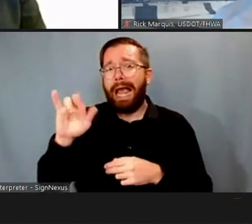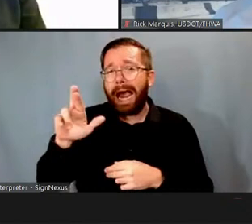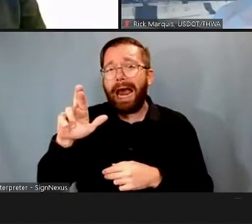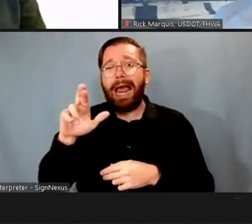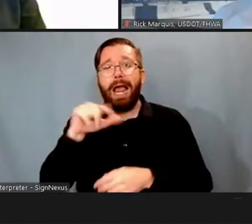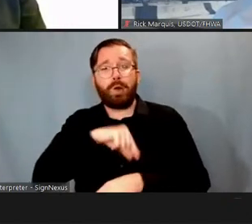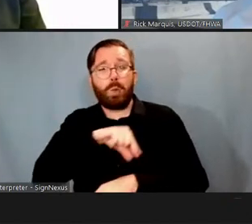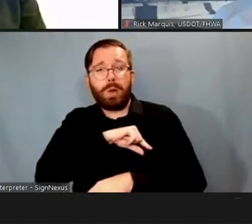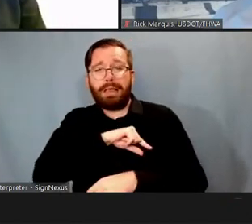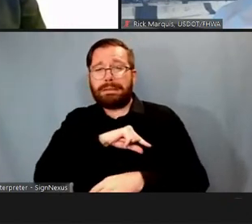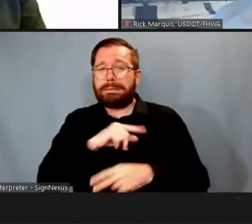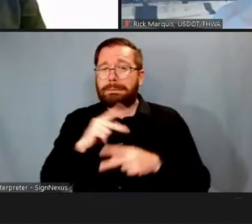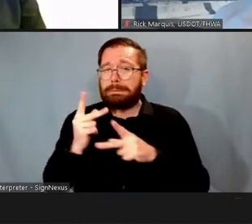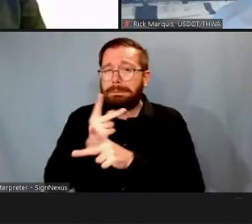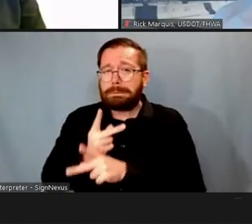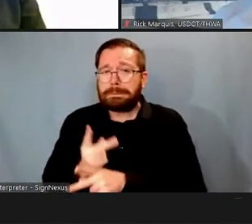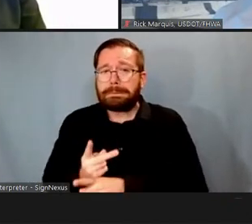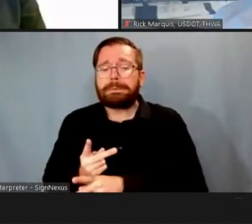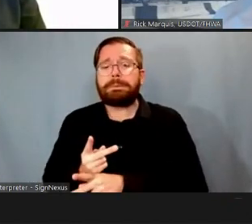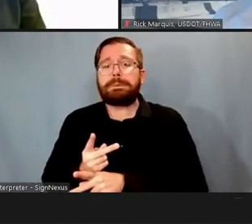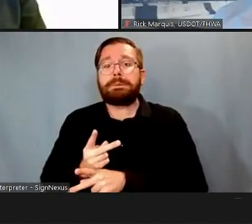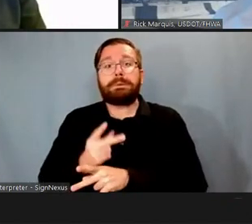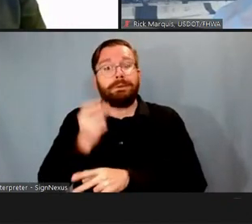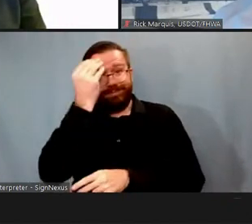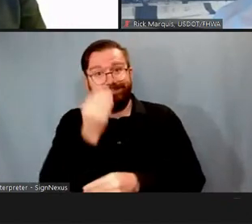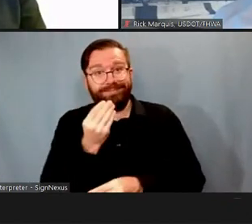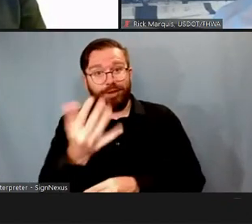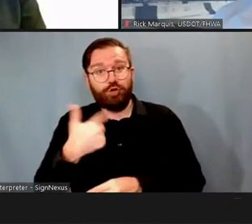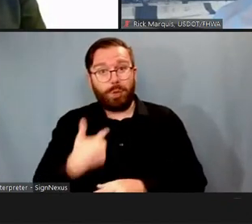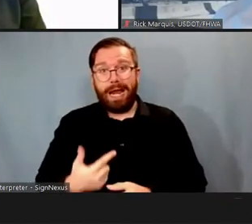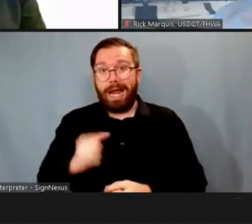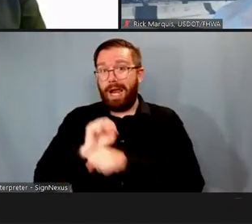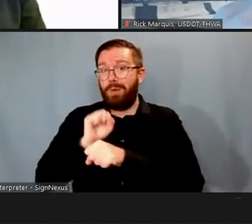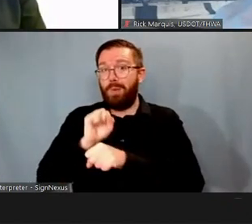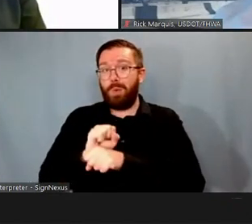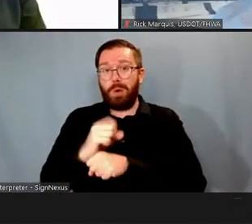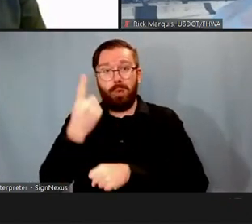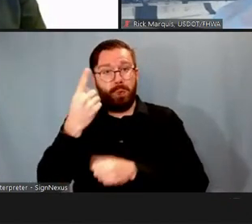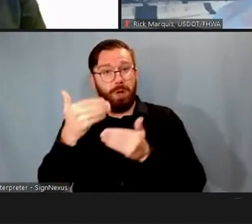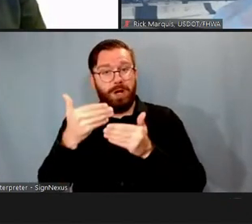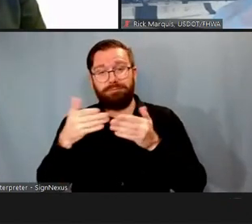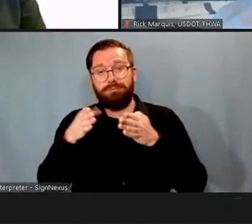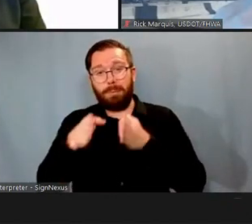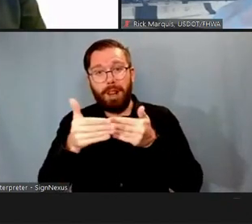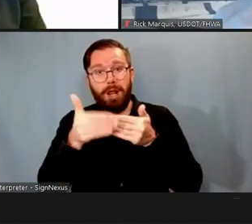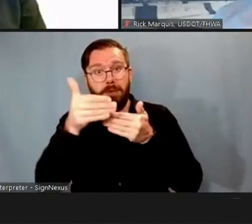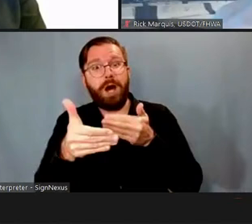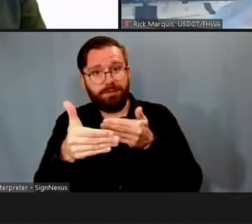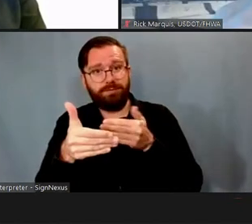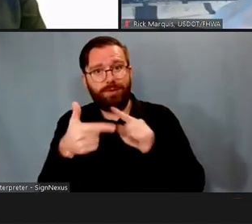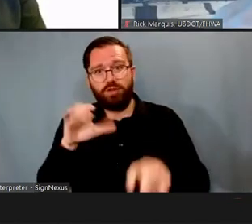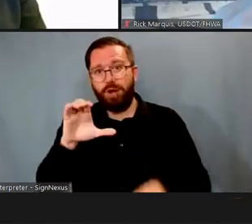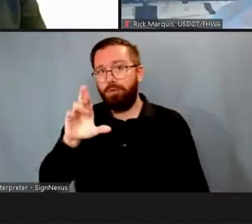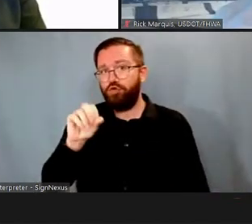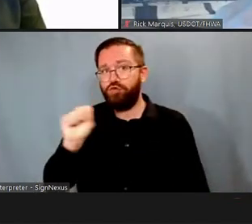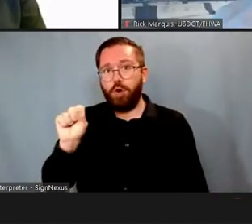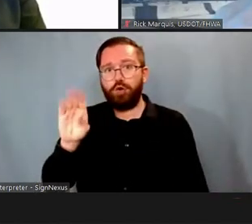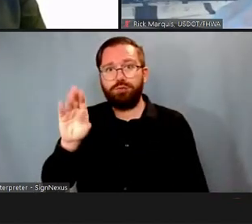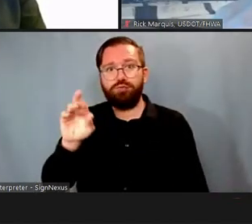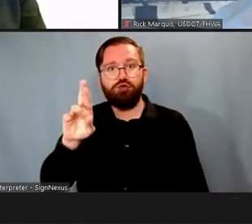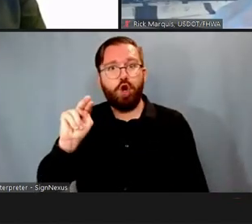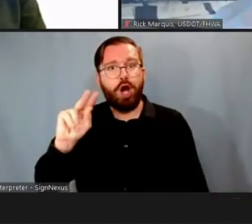pollution as somebody who works a block from the cross bronx um that's a really big concern i think the mta needs